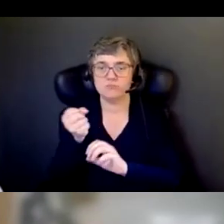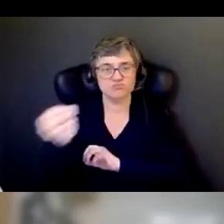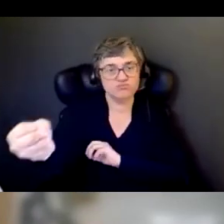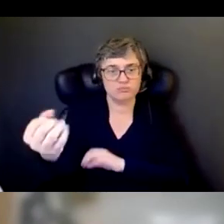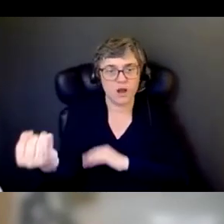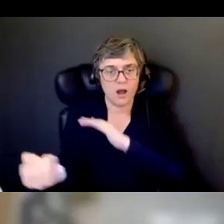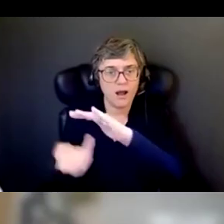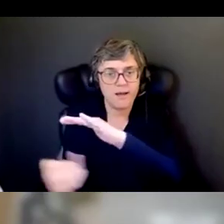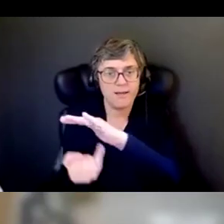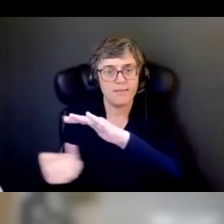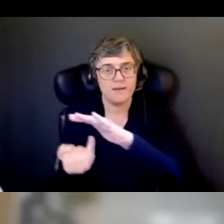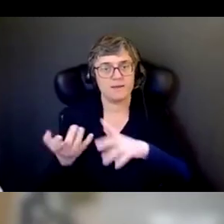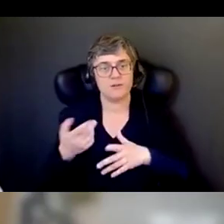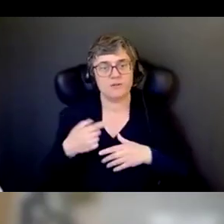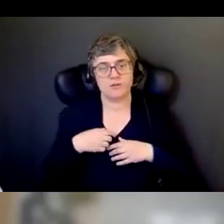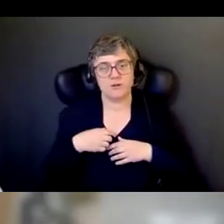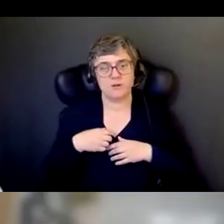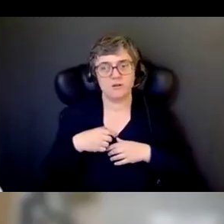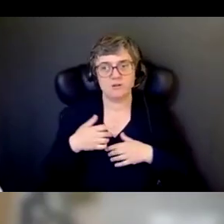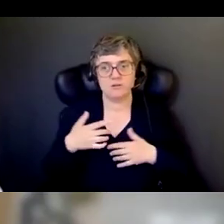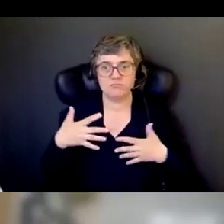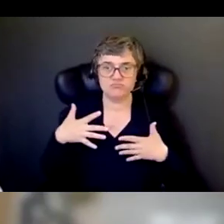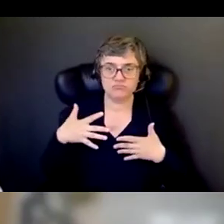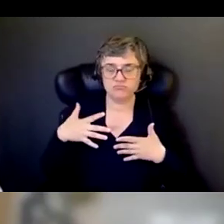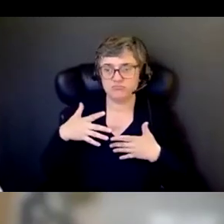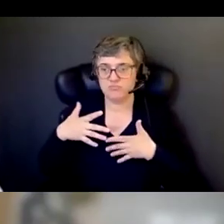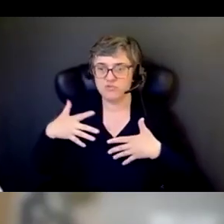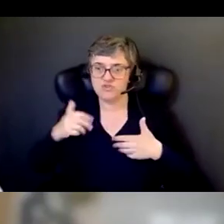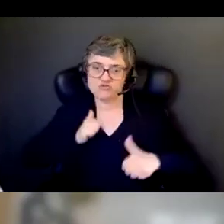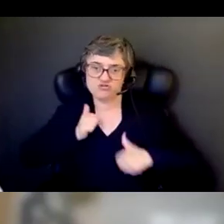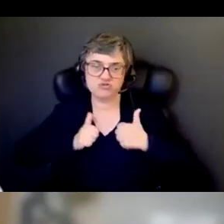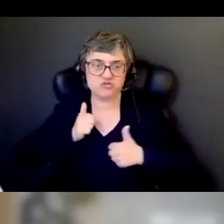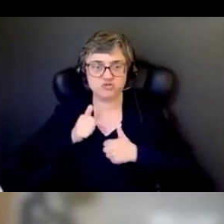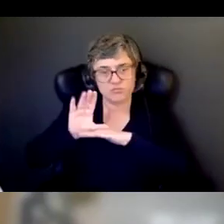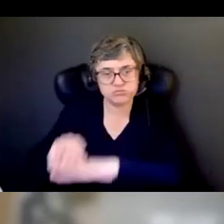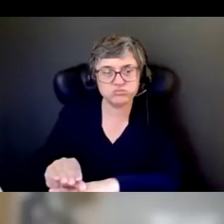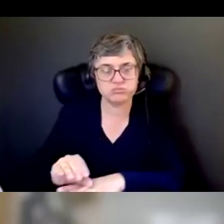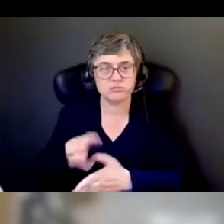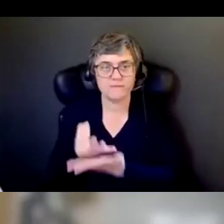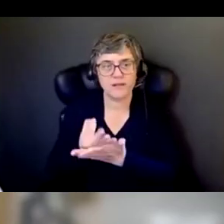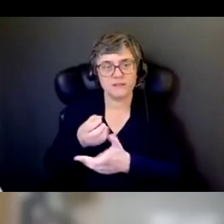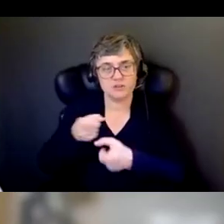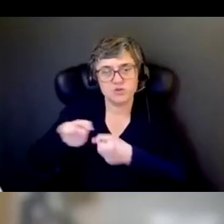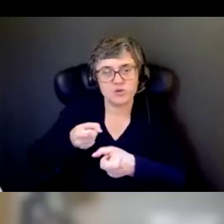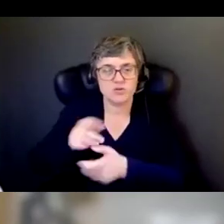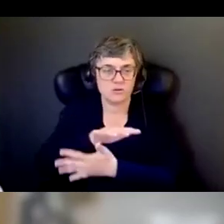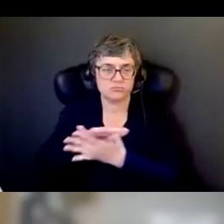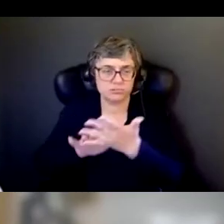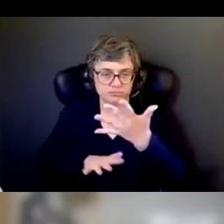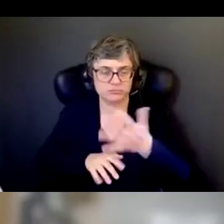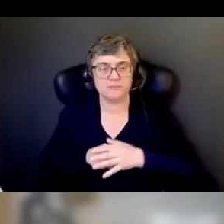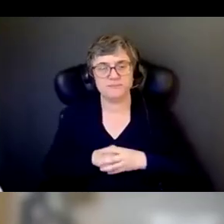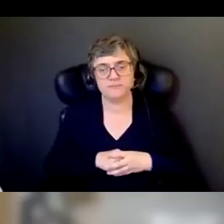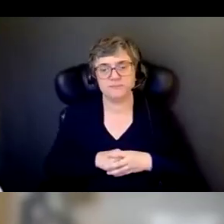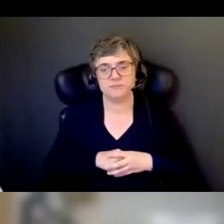abuse that slowly limits an older adult's independence and decision-making. What is particularly difficult with older adults